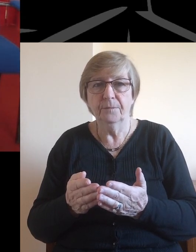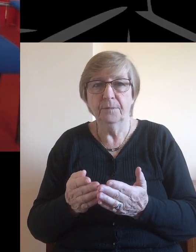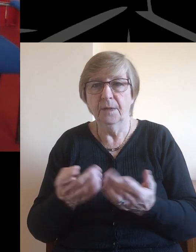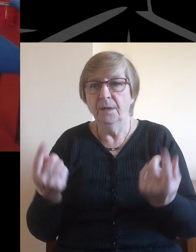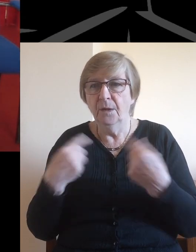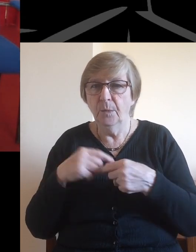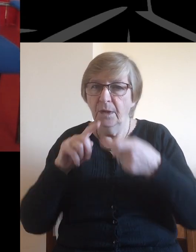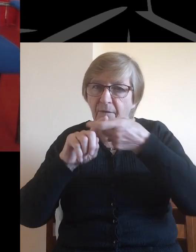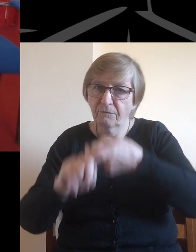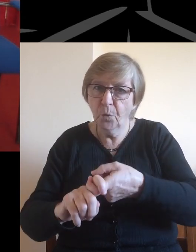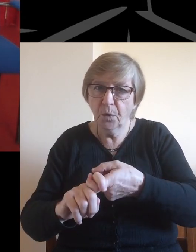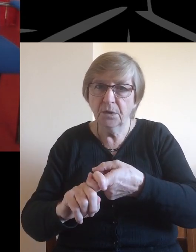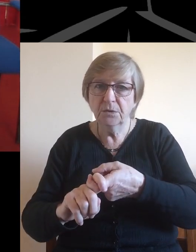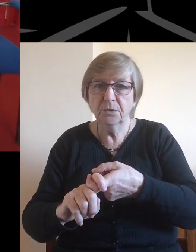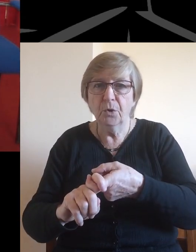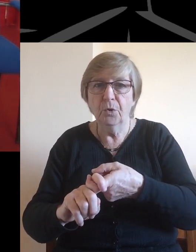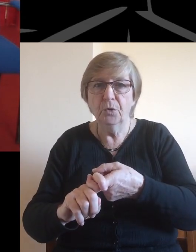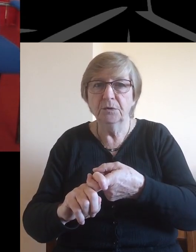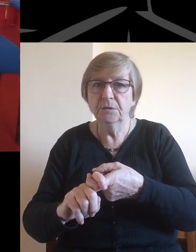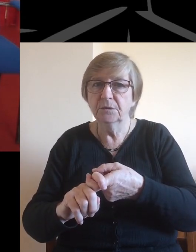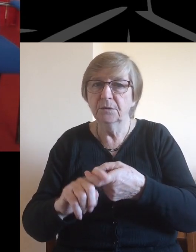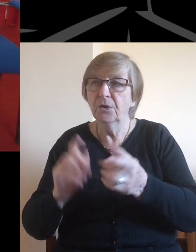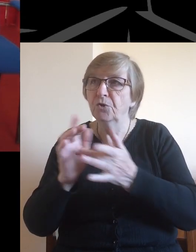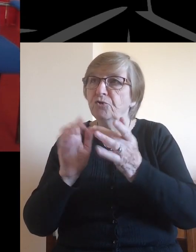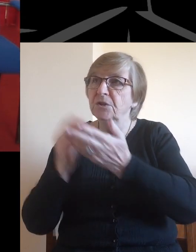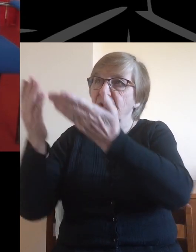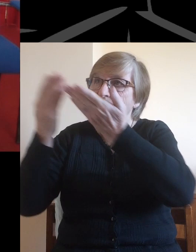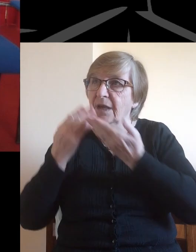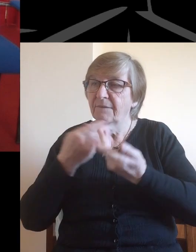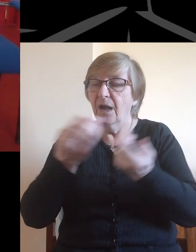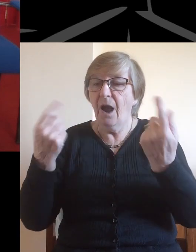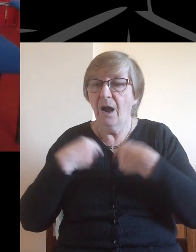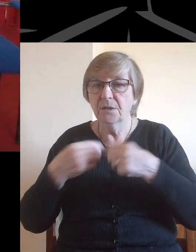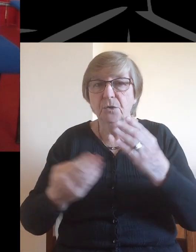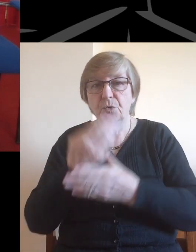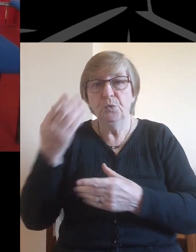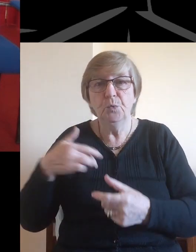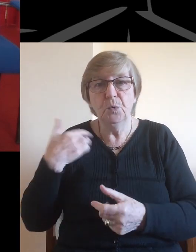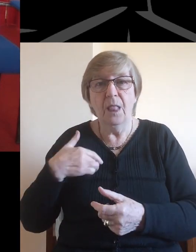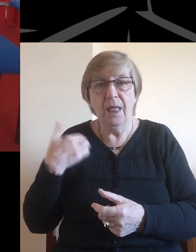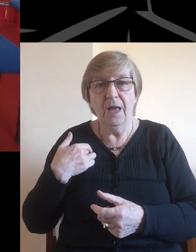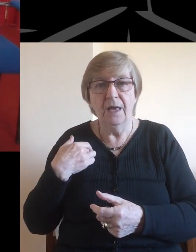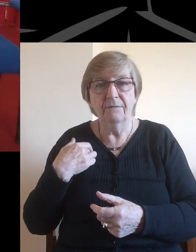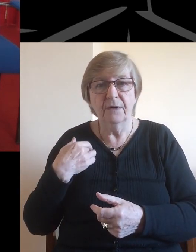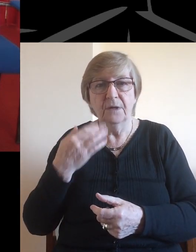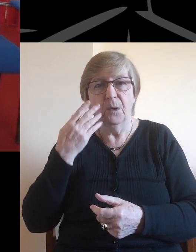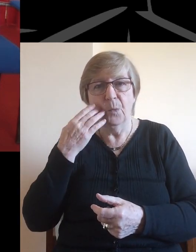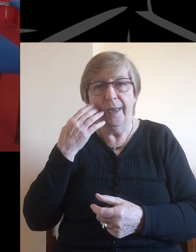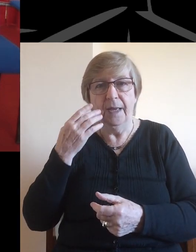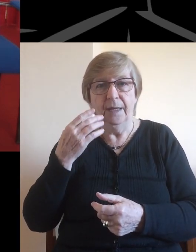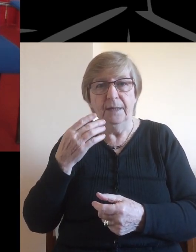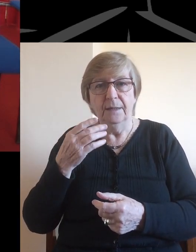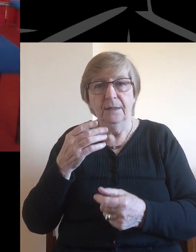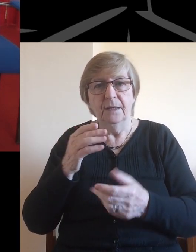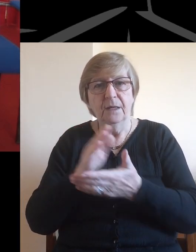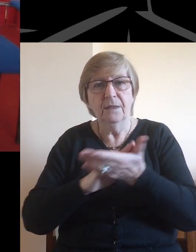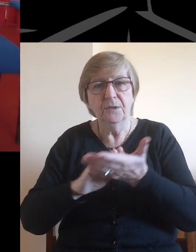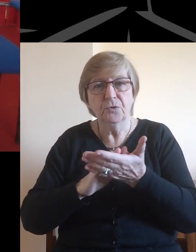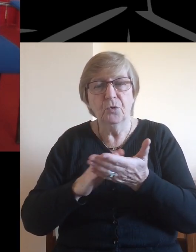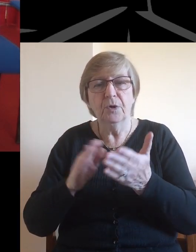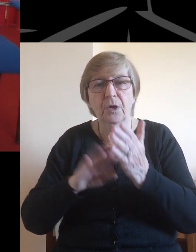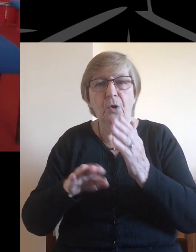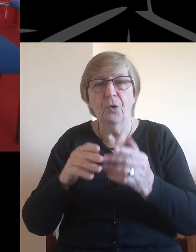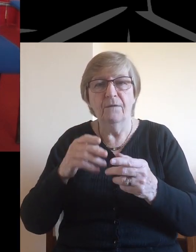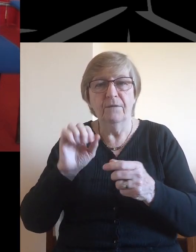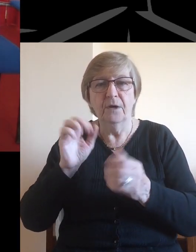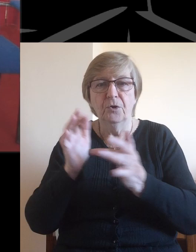We focus on that giving life of Jesus as we, in a sense, race through that story of his life in our first hymn, "From the